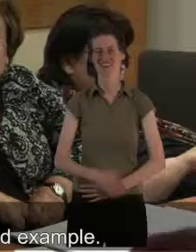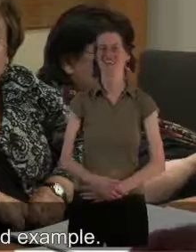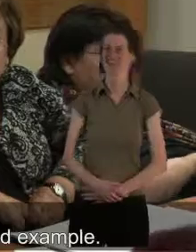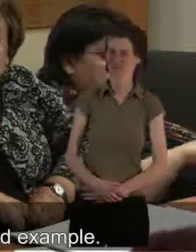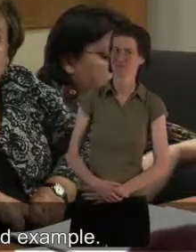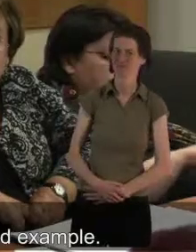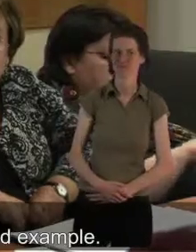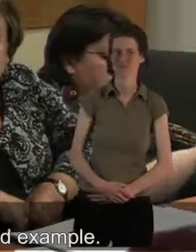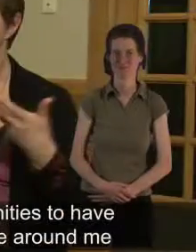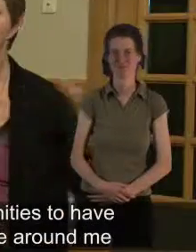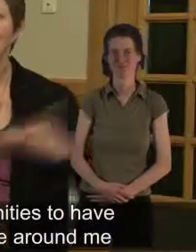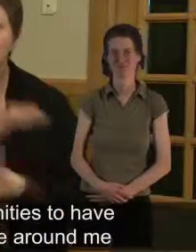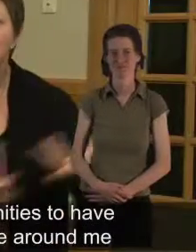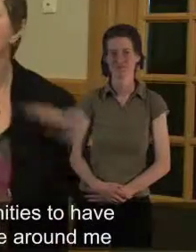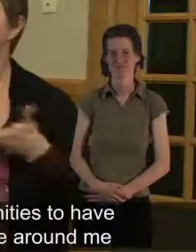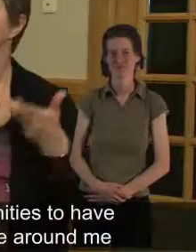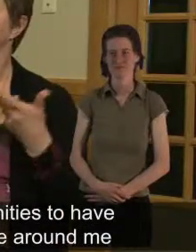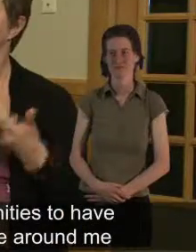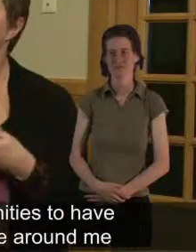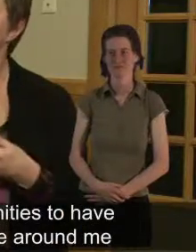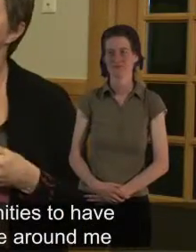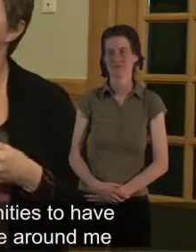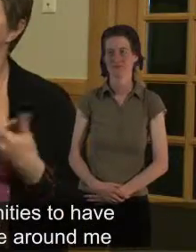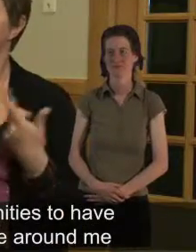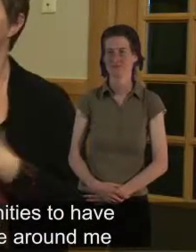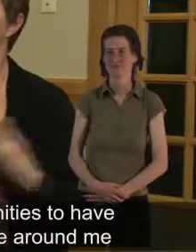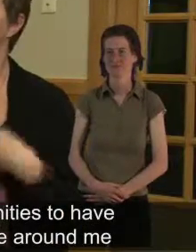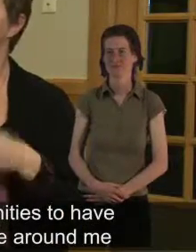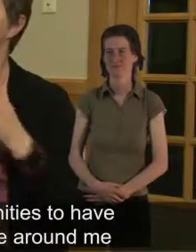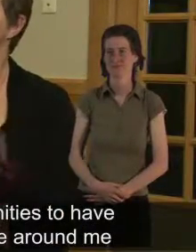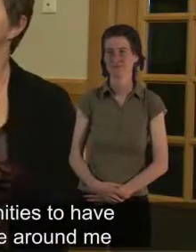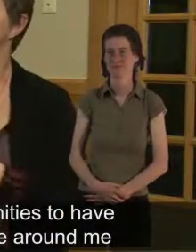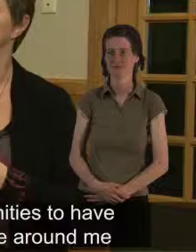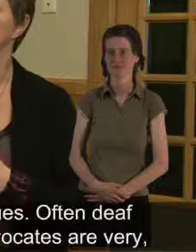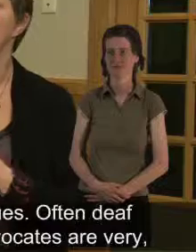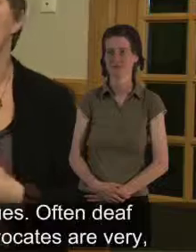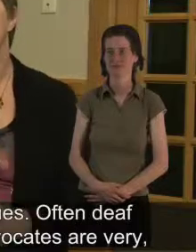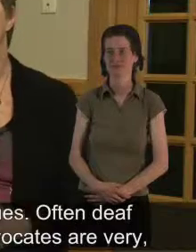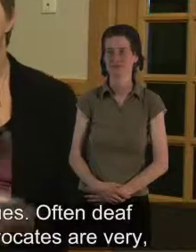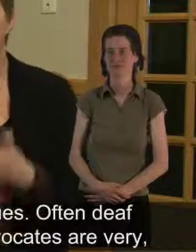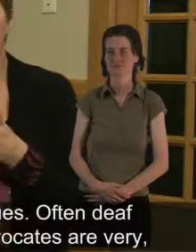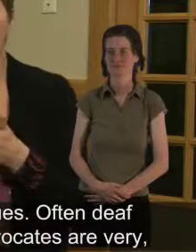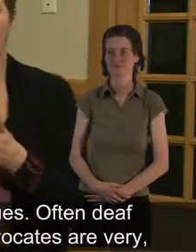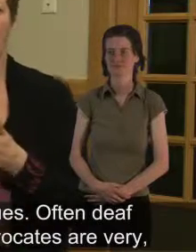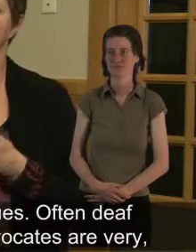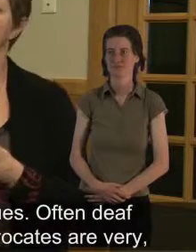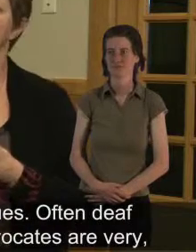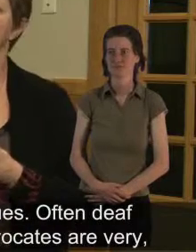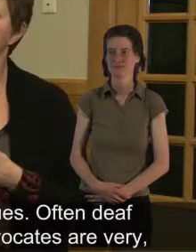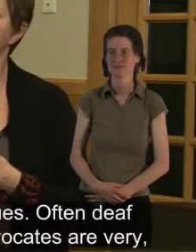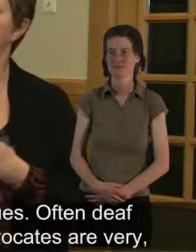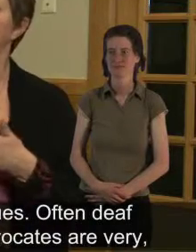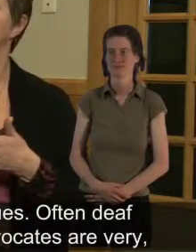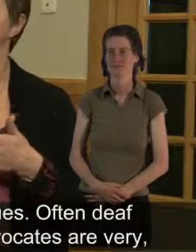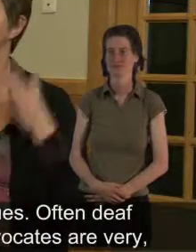good example. Give me a lot of opportunities to have discussions with other people around me on this course about these